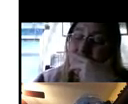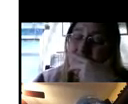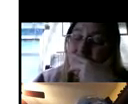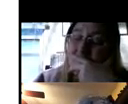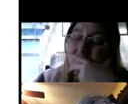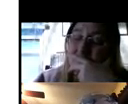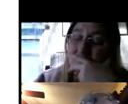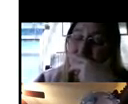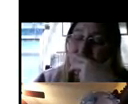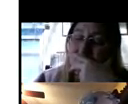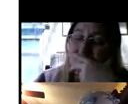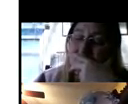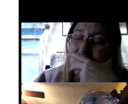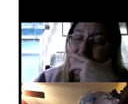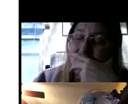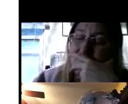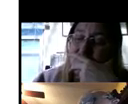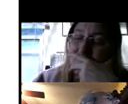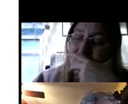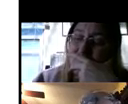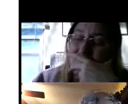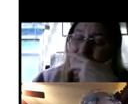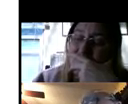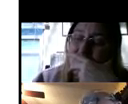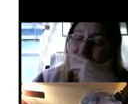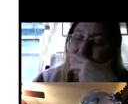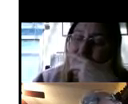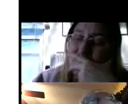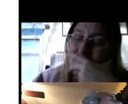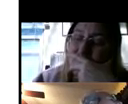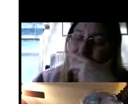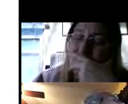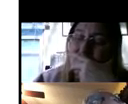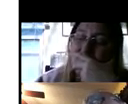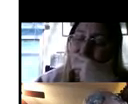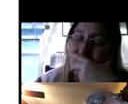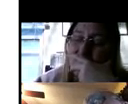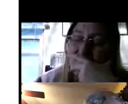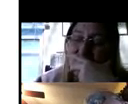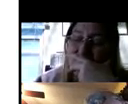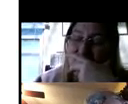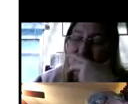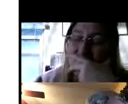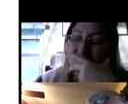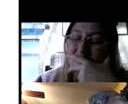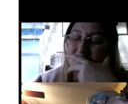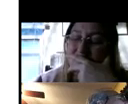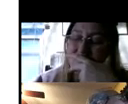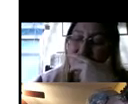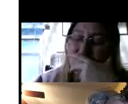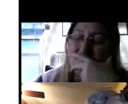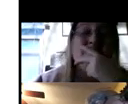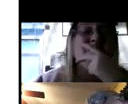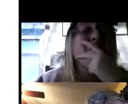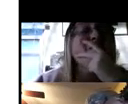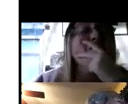who are lighter can navigate systems differently than someone like me who has